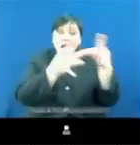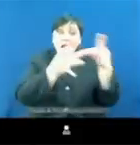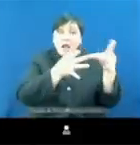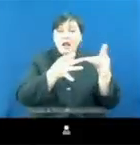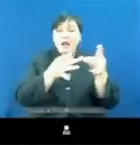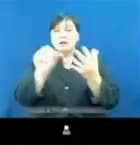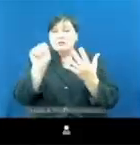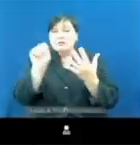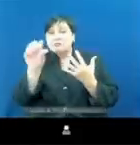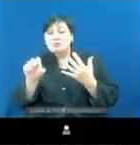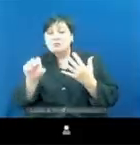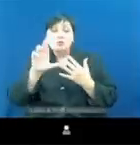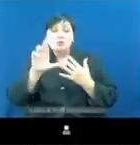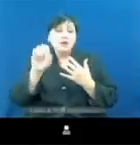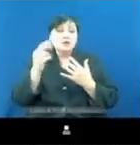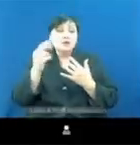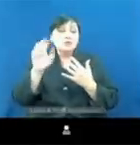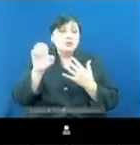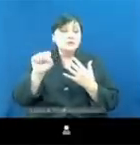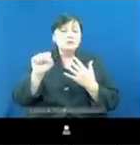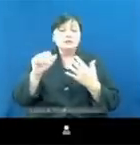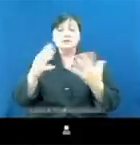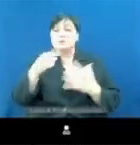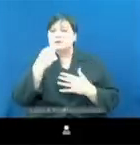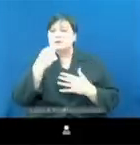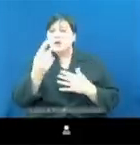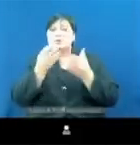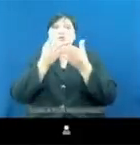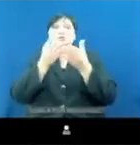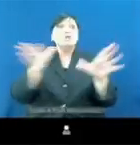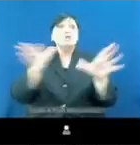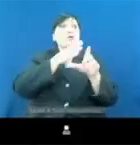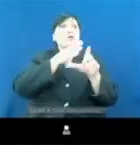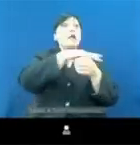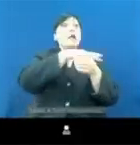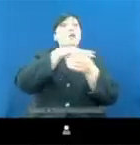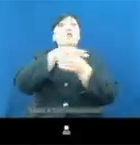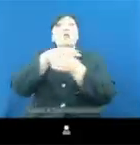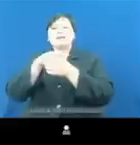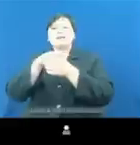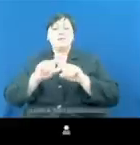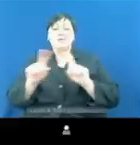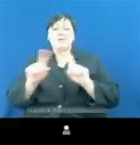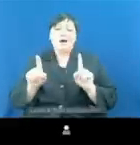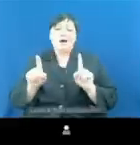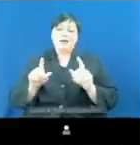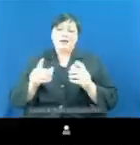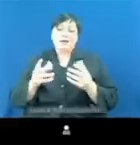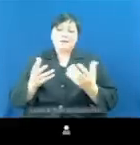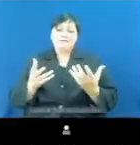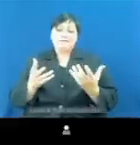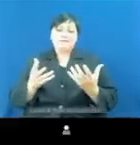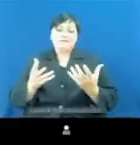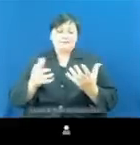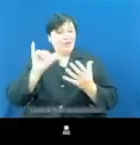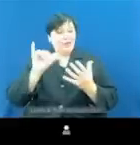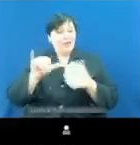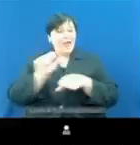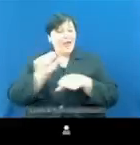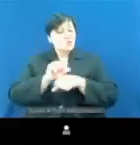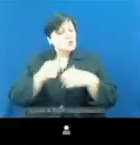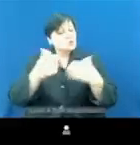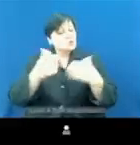general areas, but then that work is going to have to be done because it's extensive.